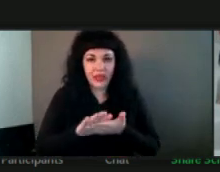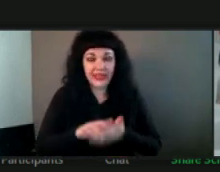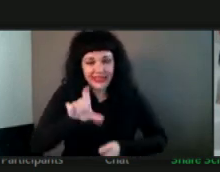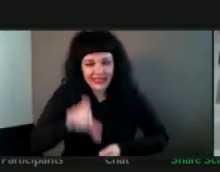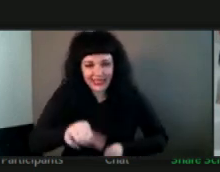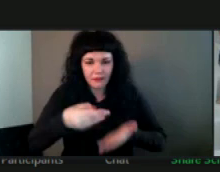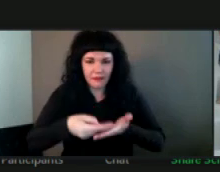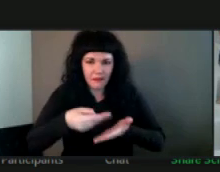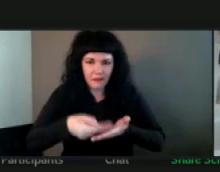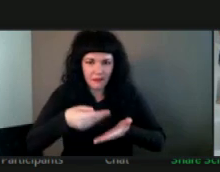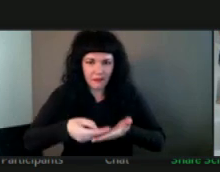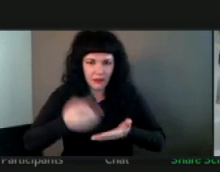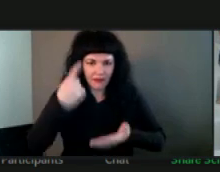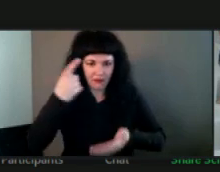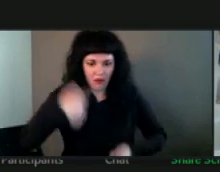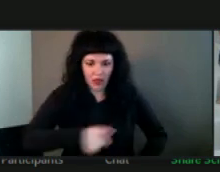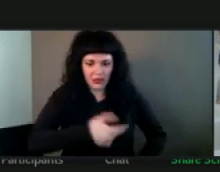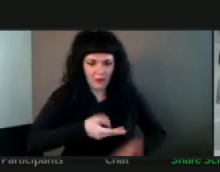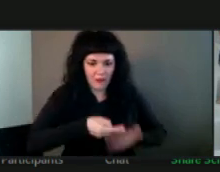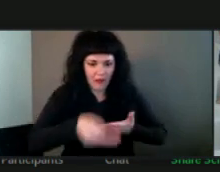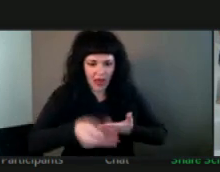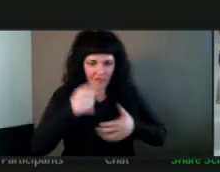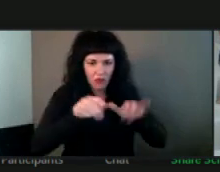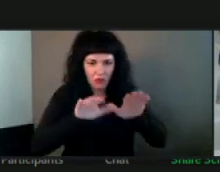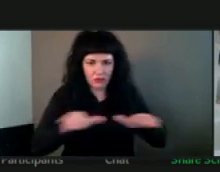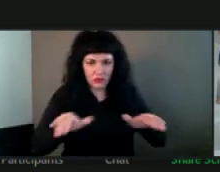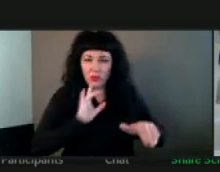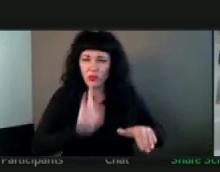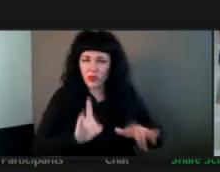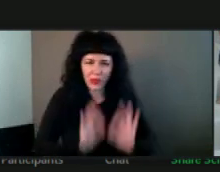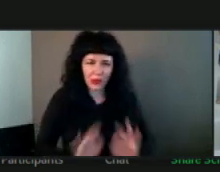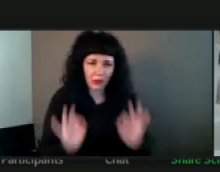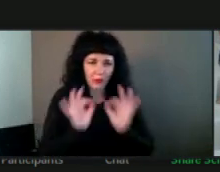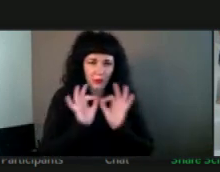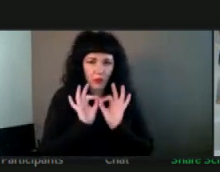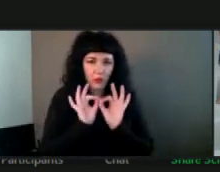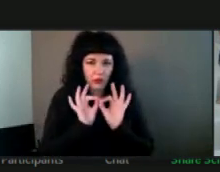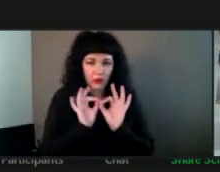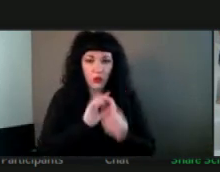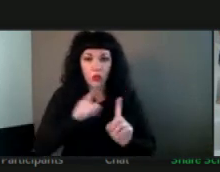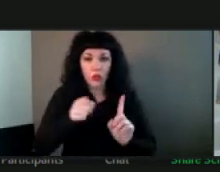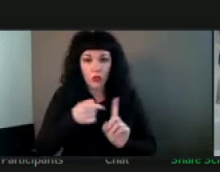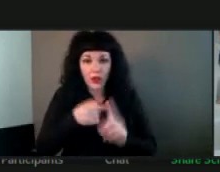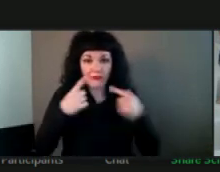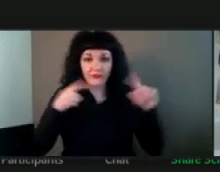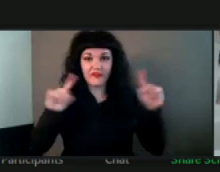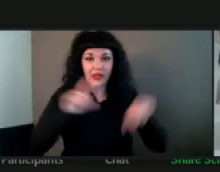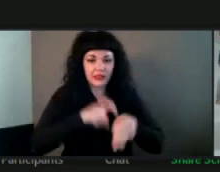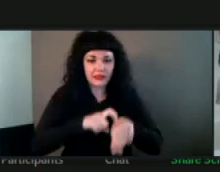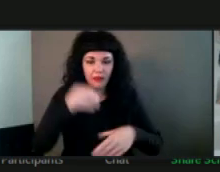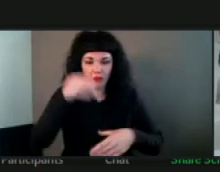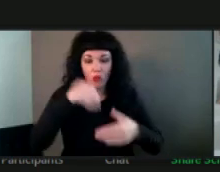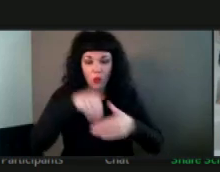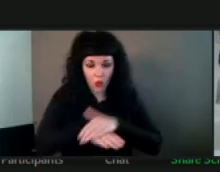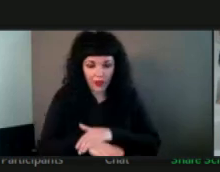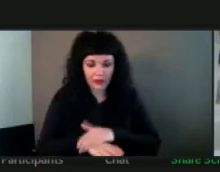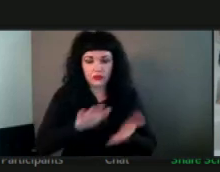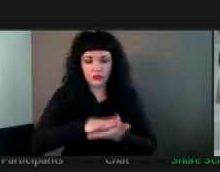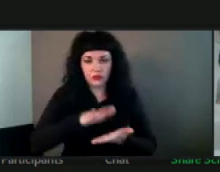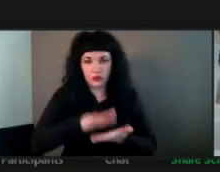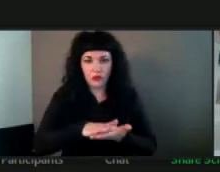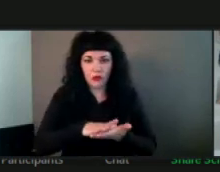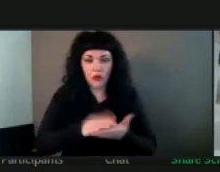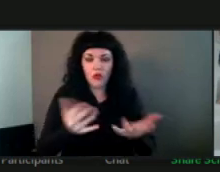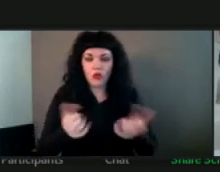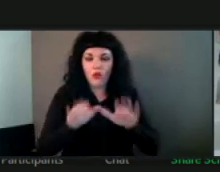important in making sure that when we go back to face-to-face, that kids are safe, and that the infrastructure